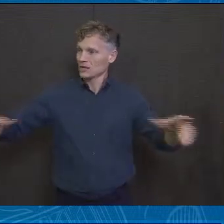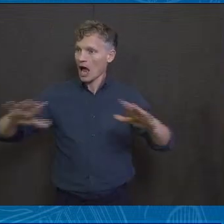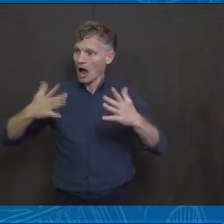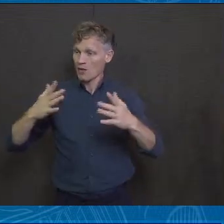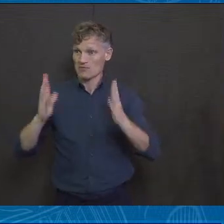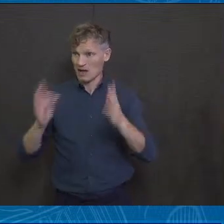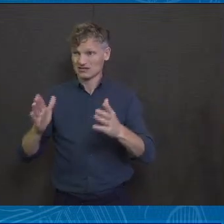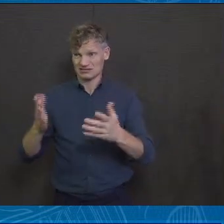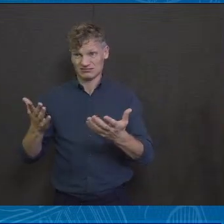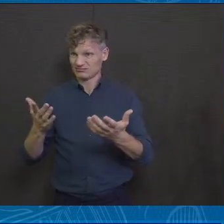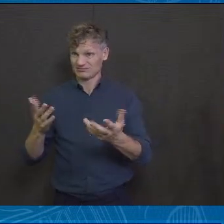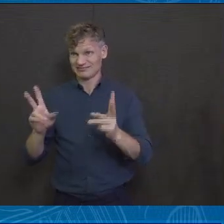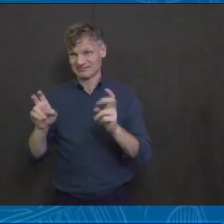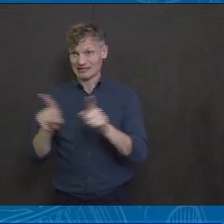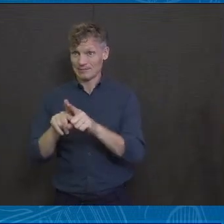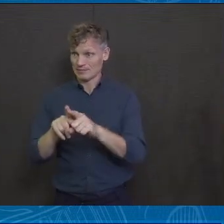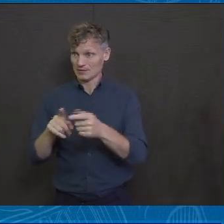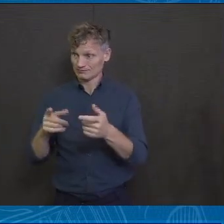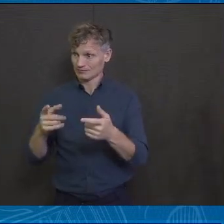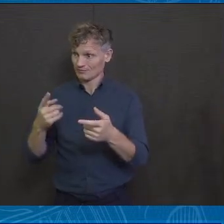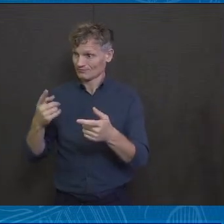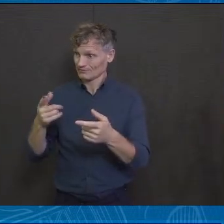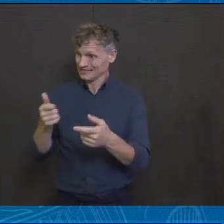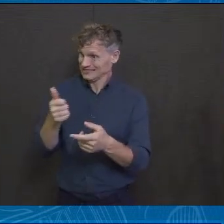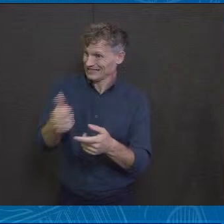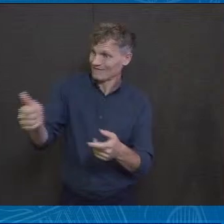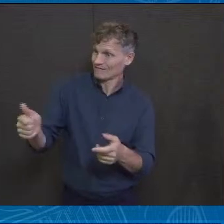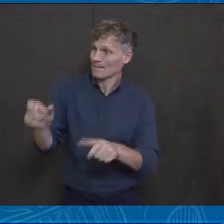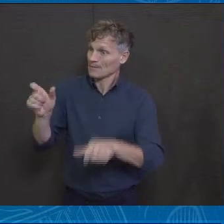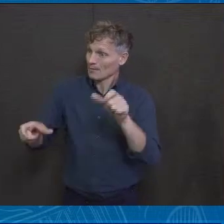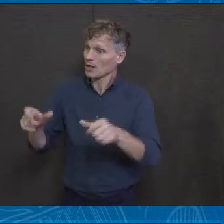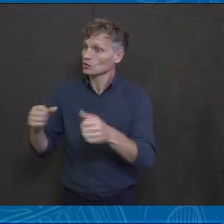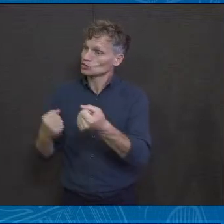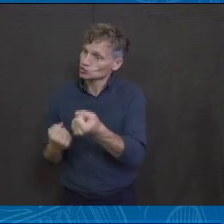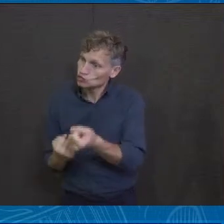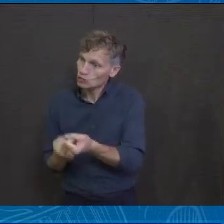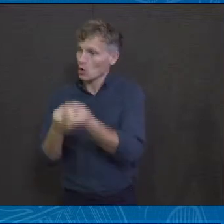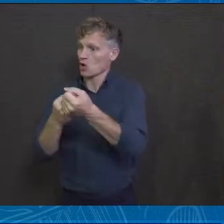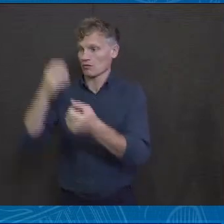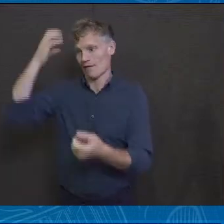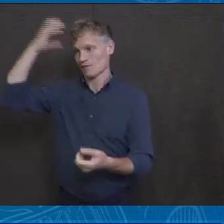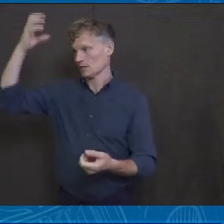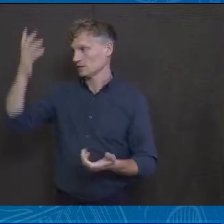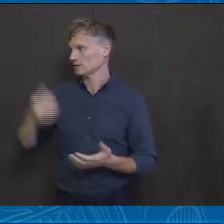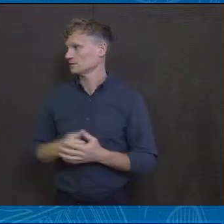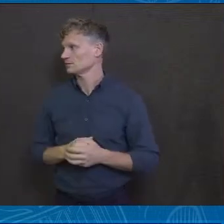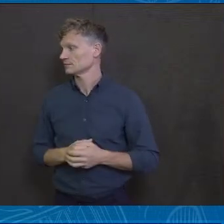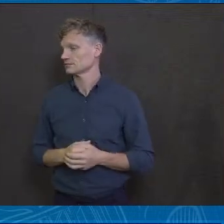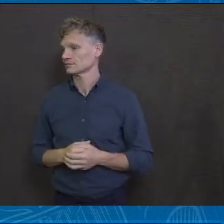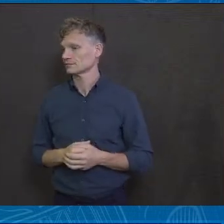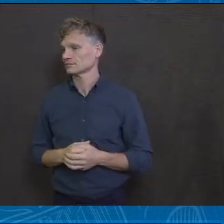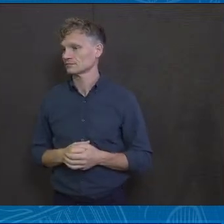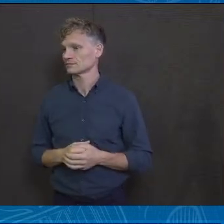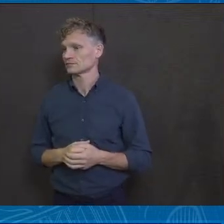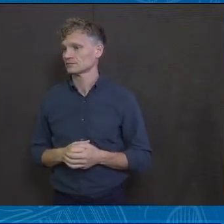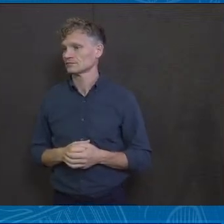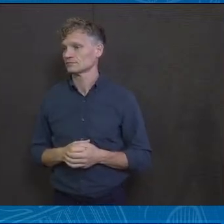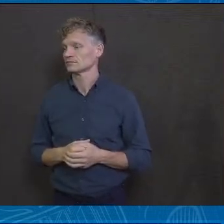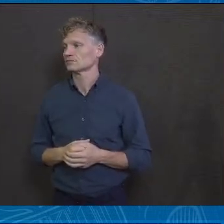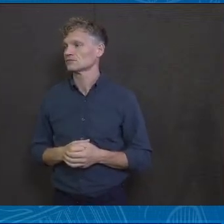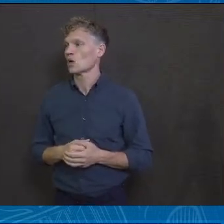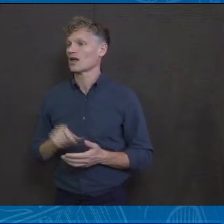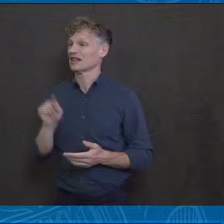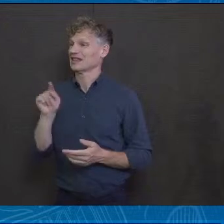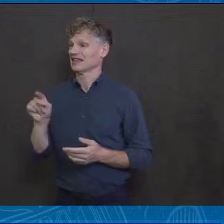local people to support the government also. So this is one type of that we done in the past